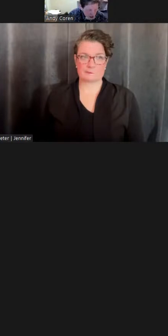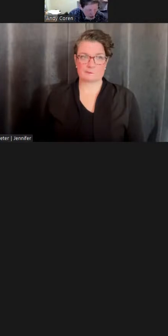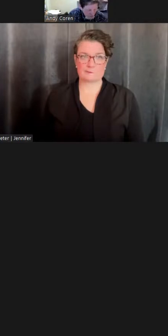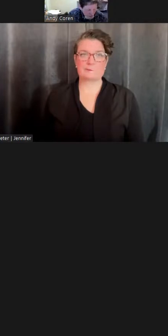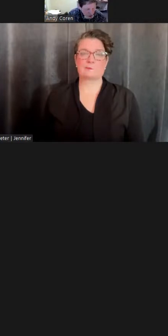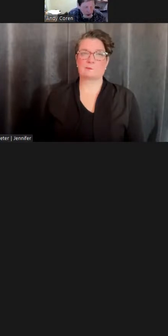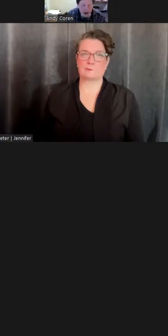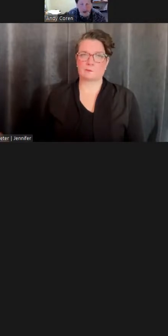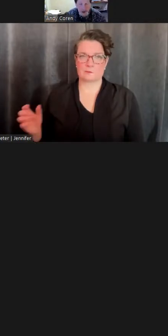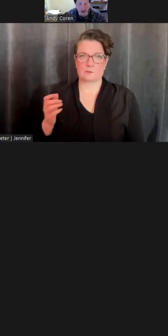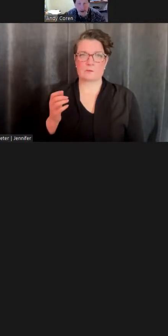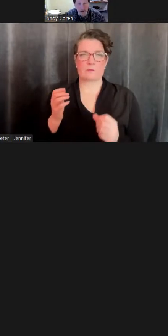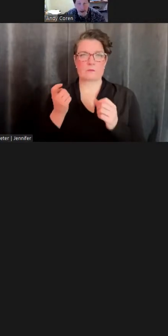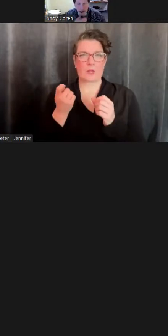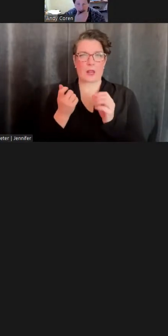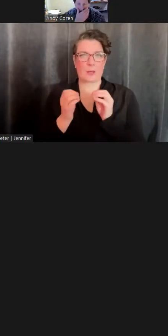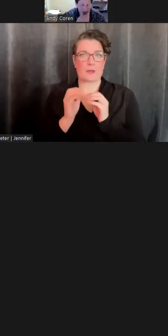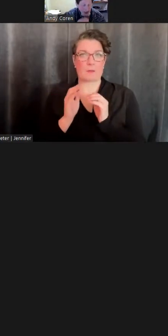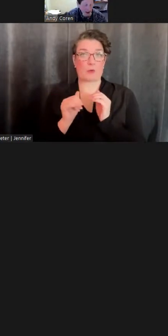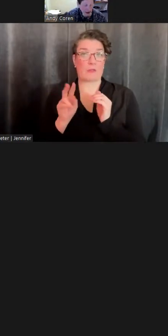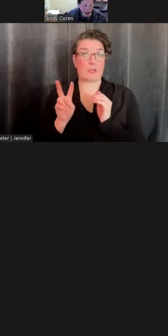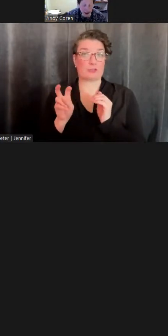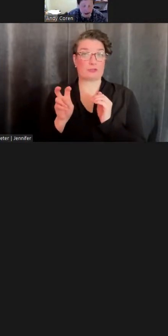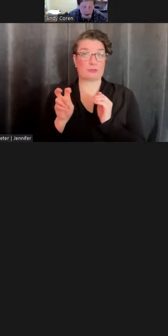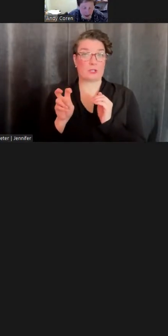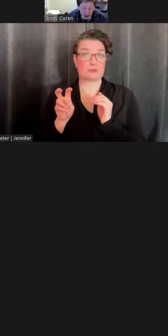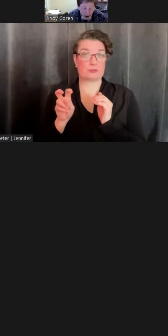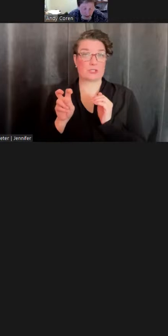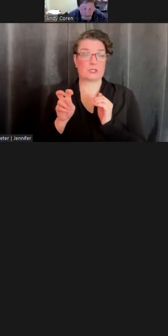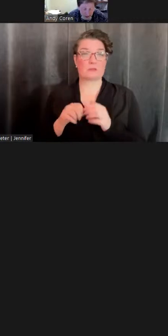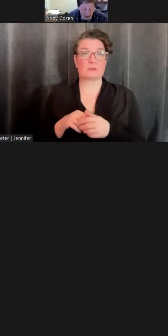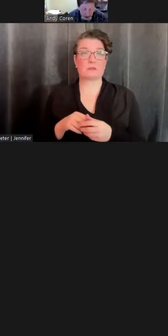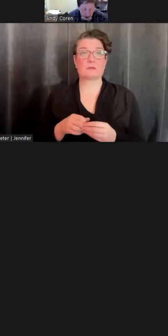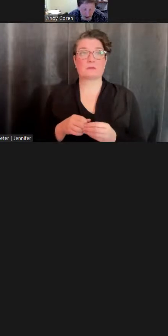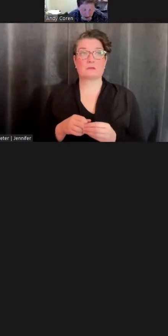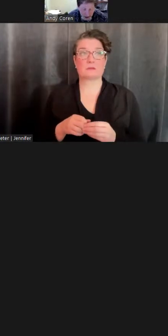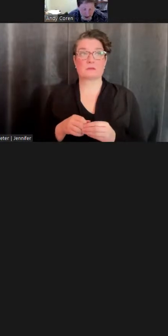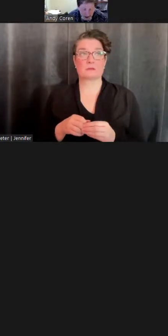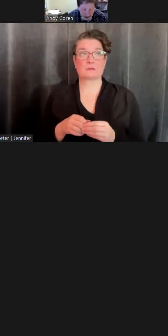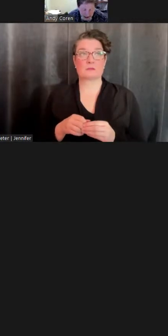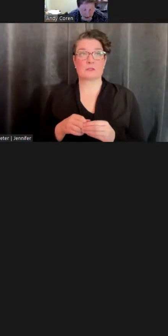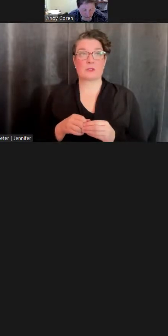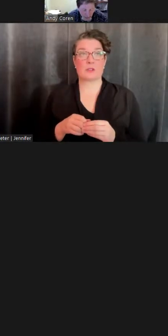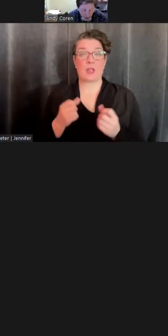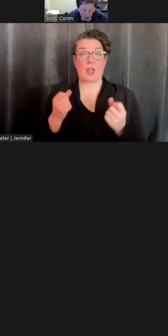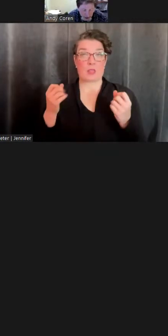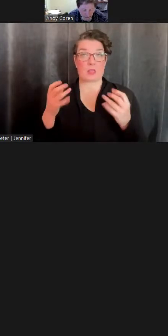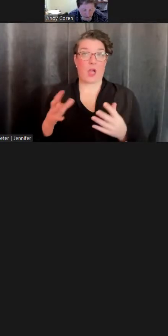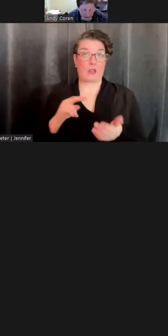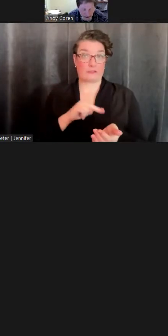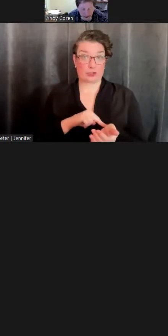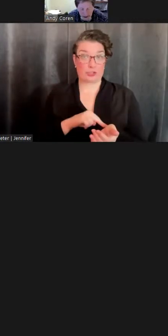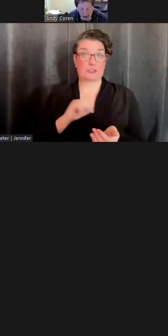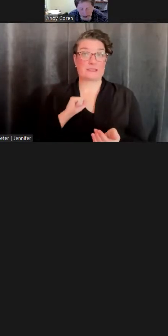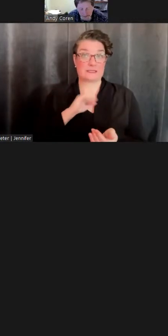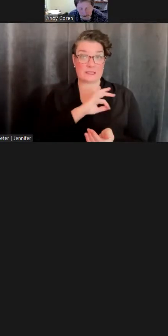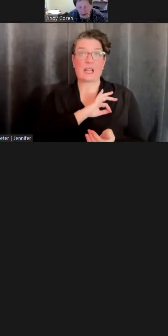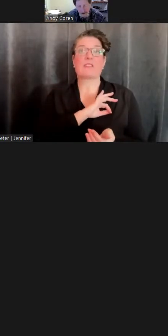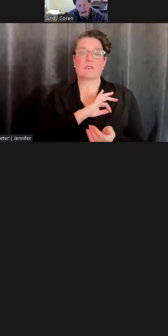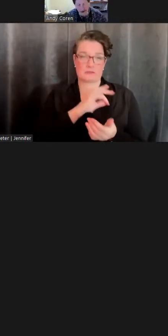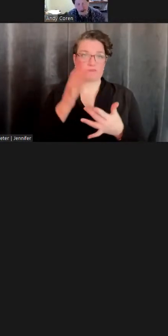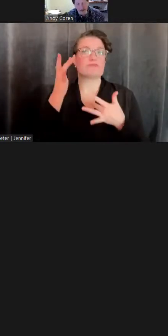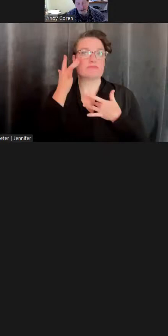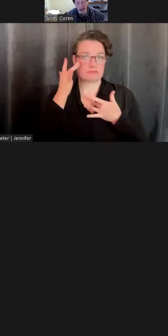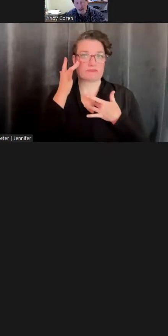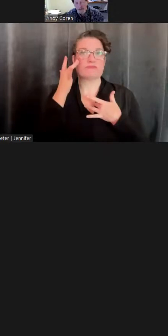is a little over 200. A large number of the nurses and staff were infected, and then